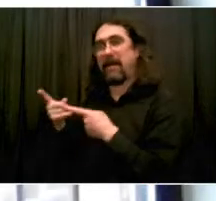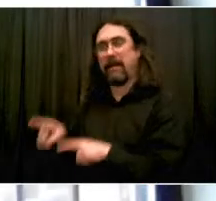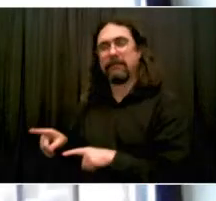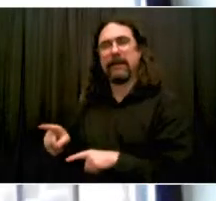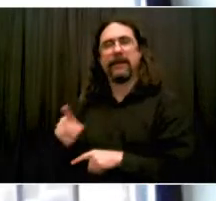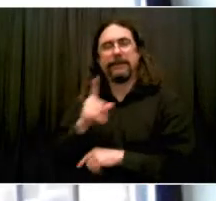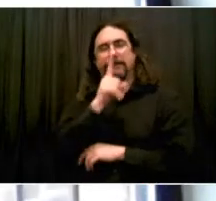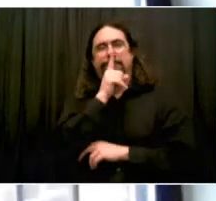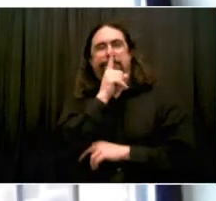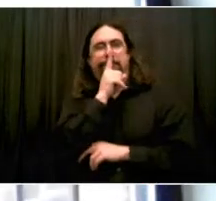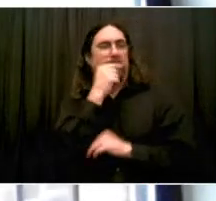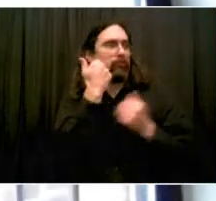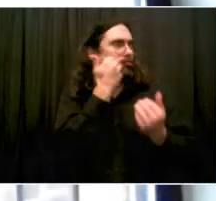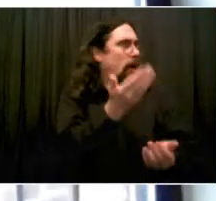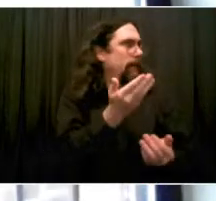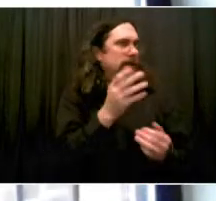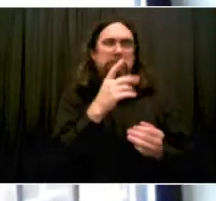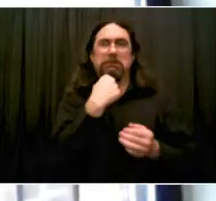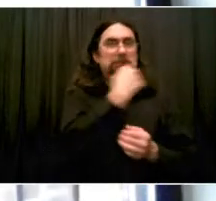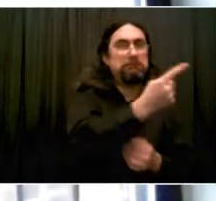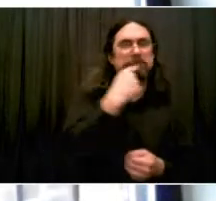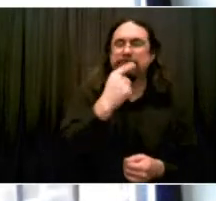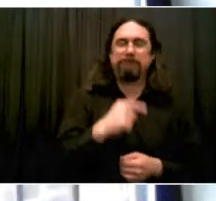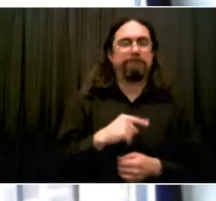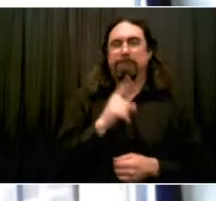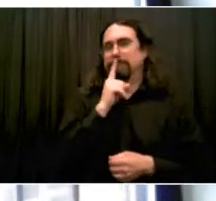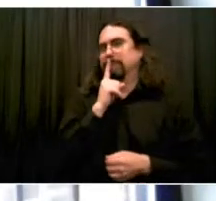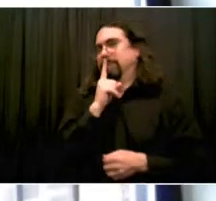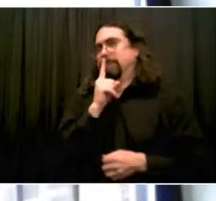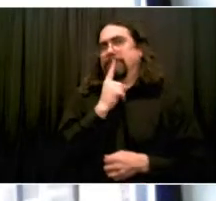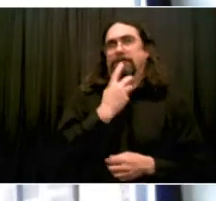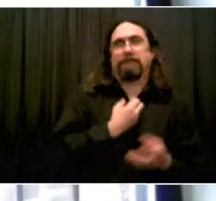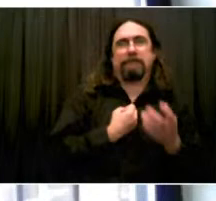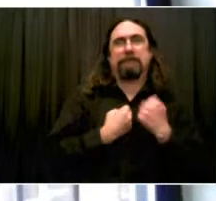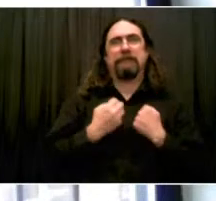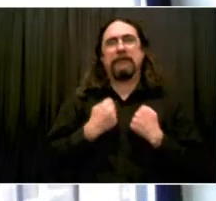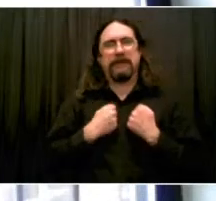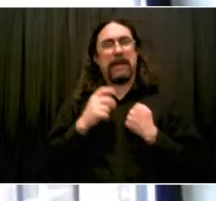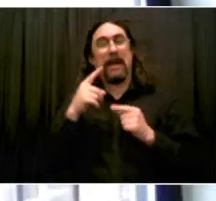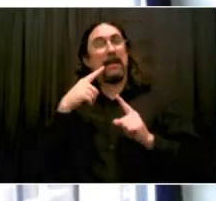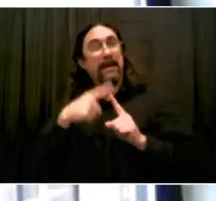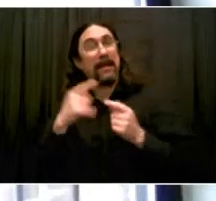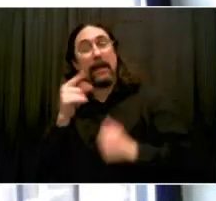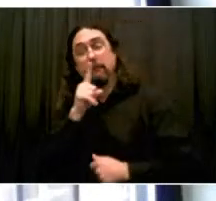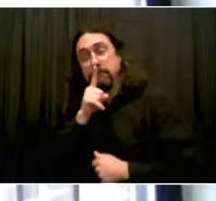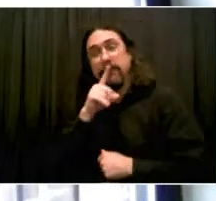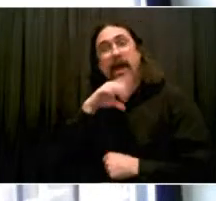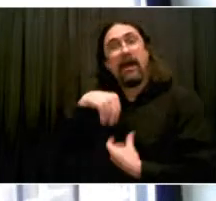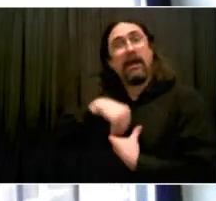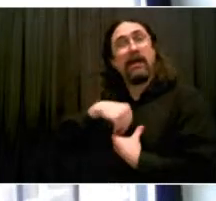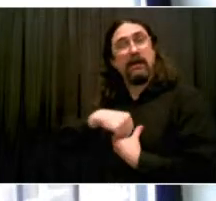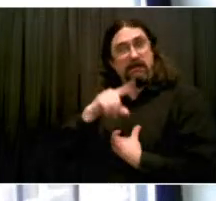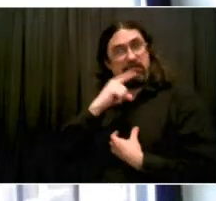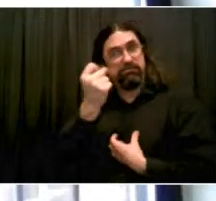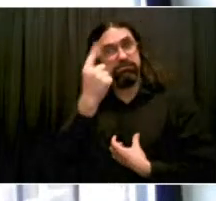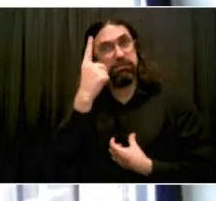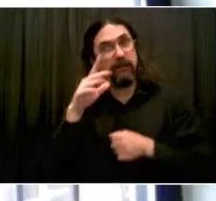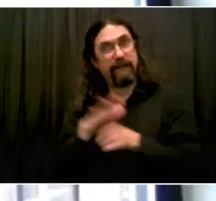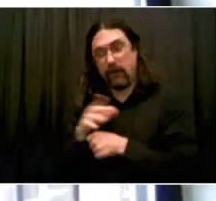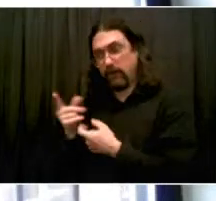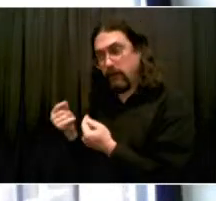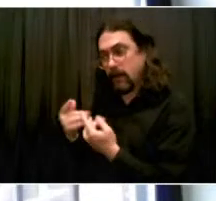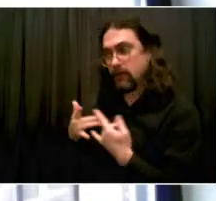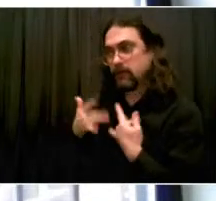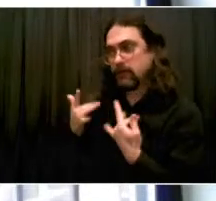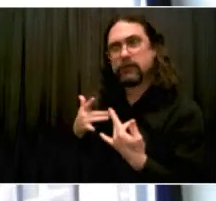It's frowned upon. And I really want to commend, because I think that, I've said this, privately, I've said it publicly. I want to